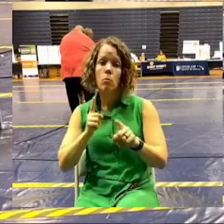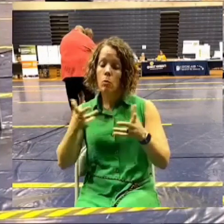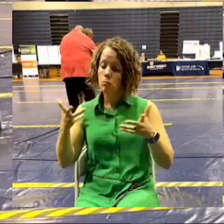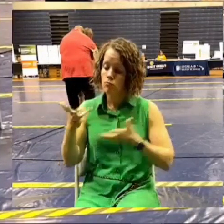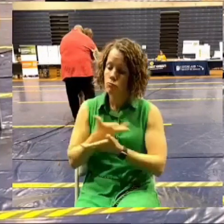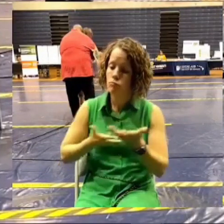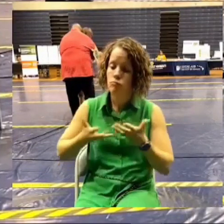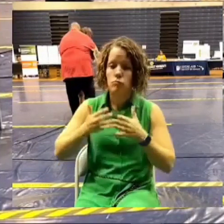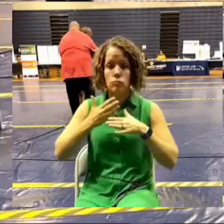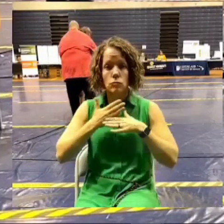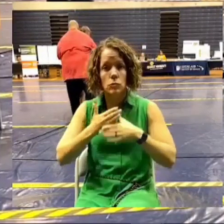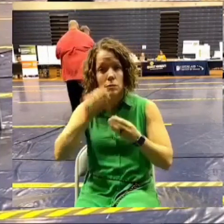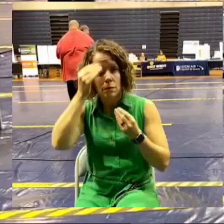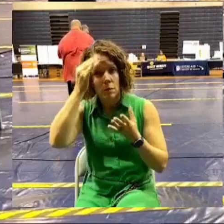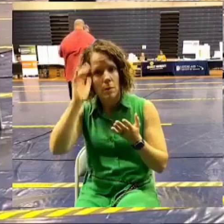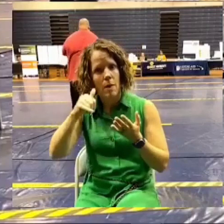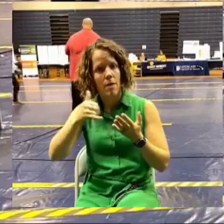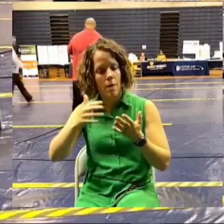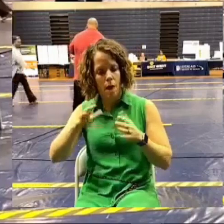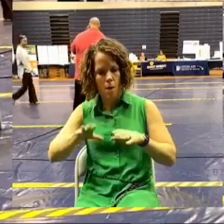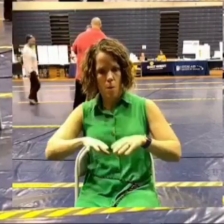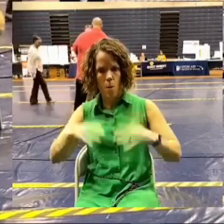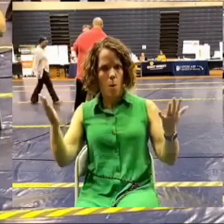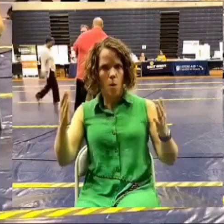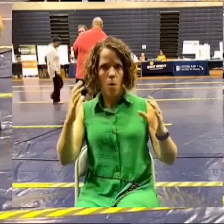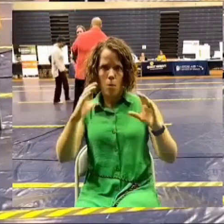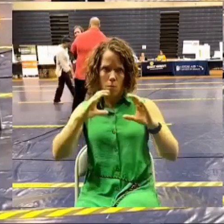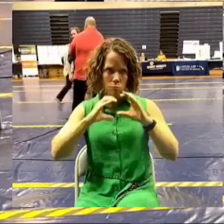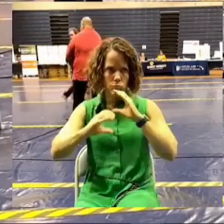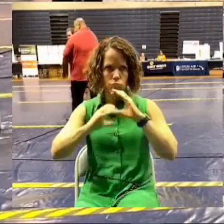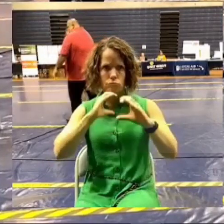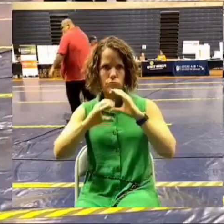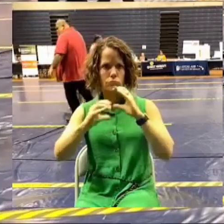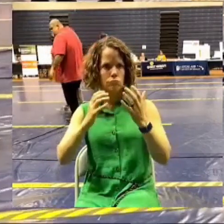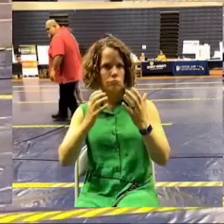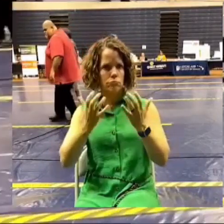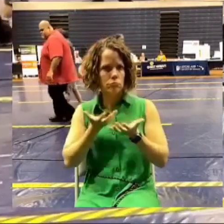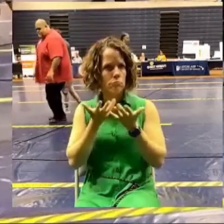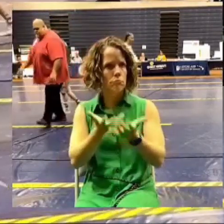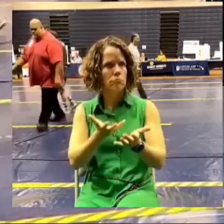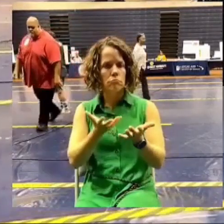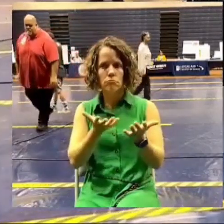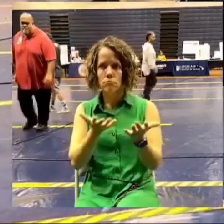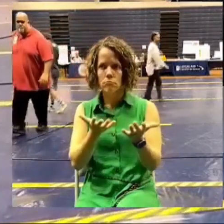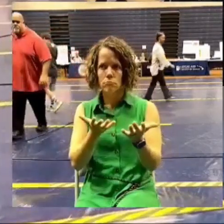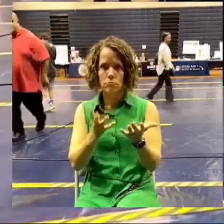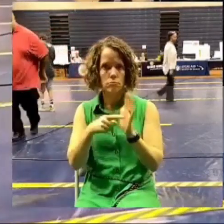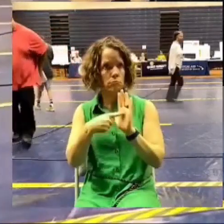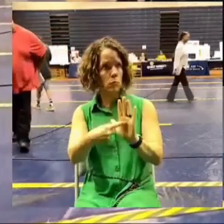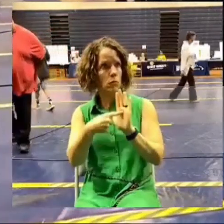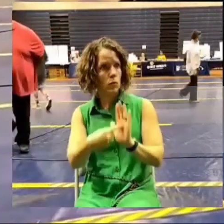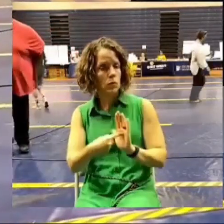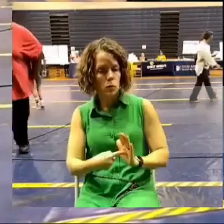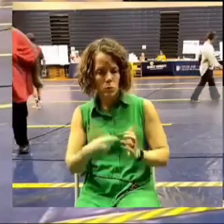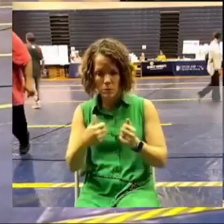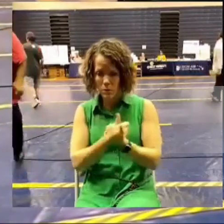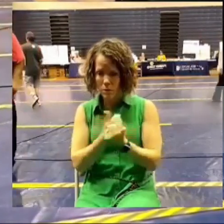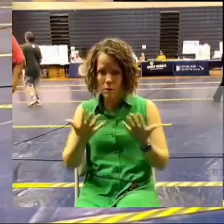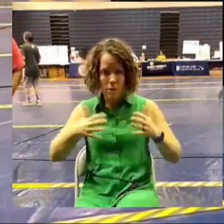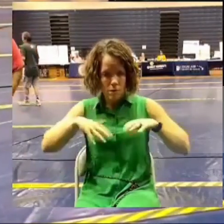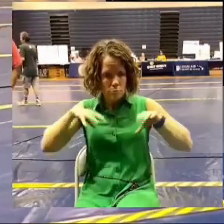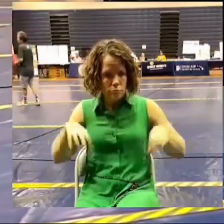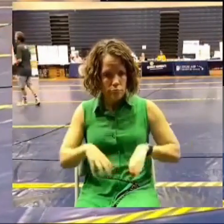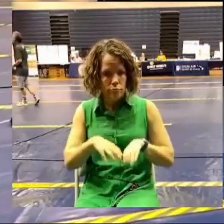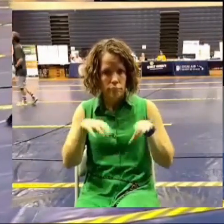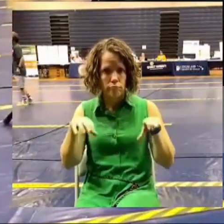communication. If you're not coming to these meetings, for lack of better words, you're not